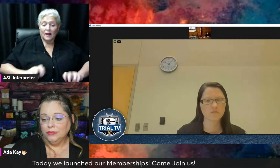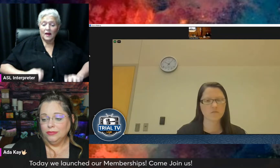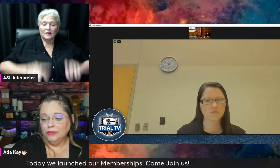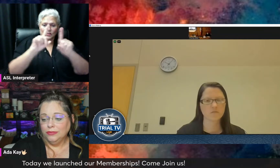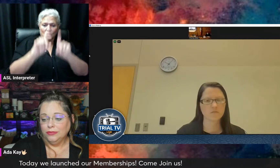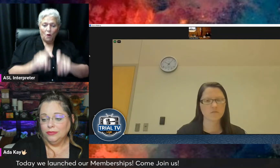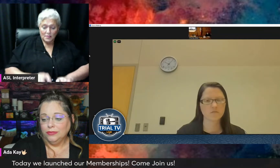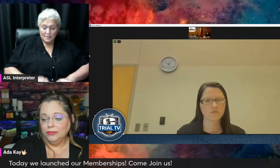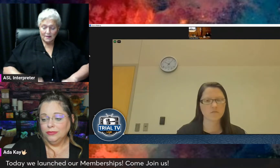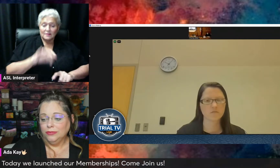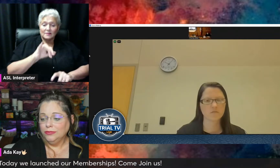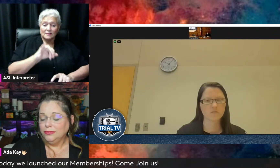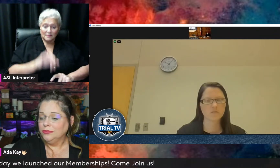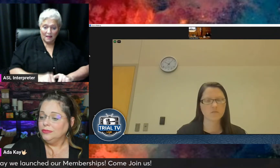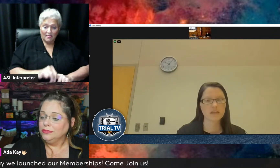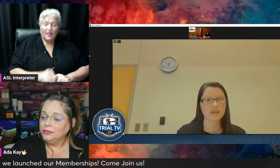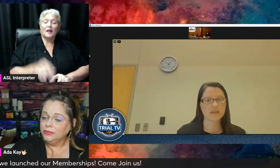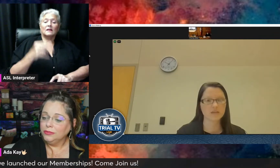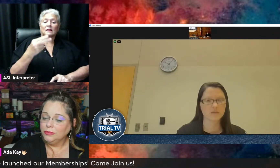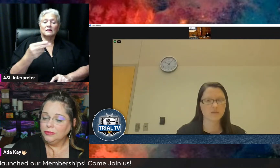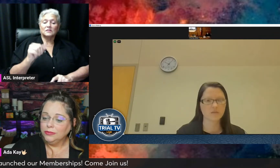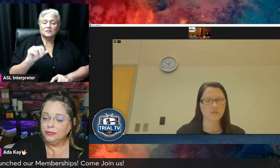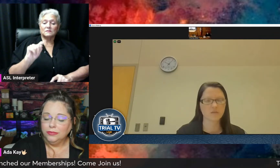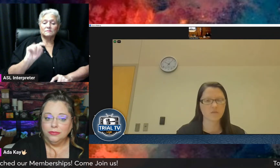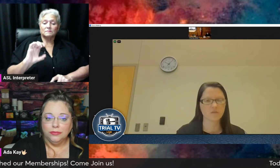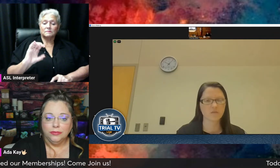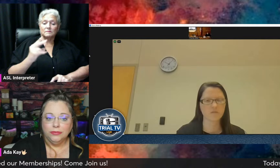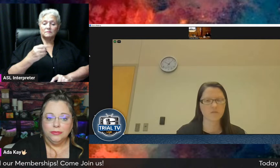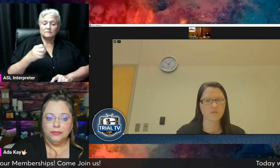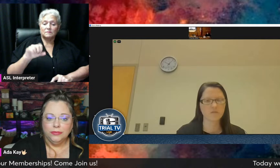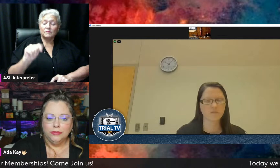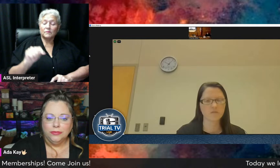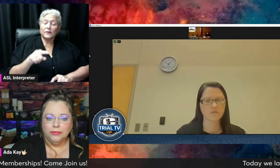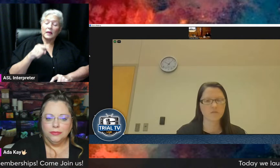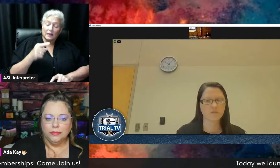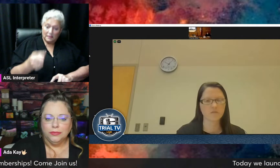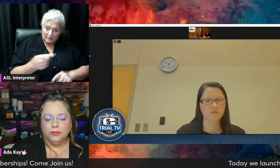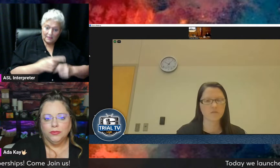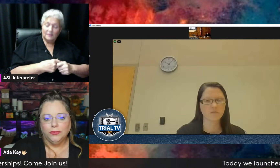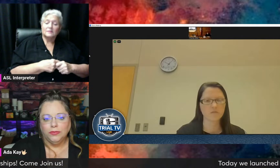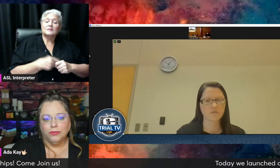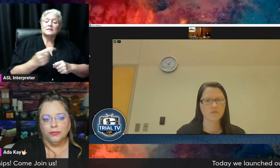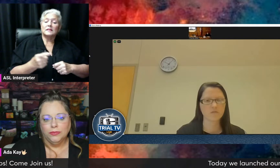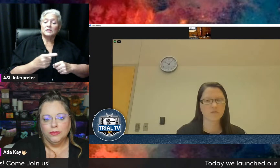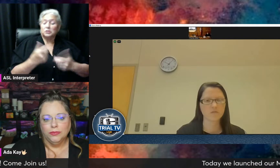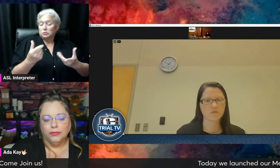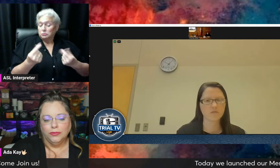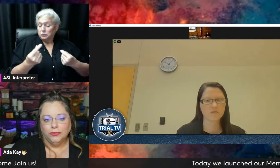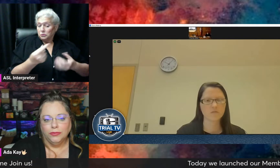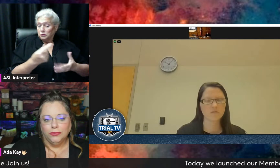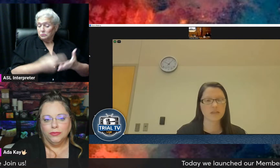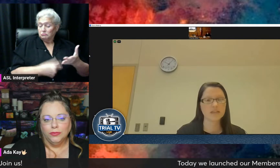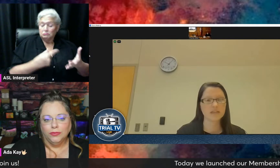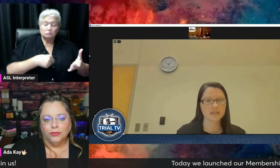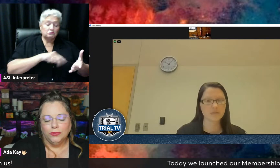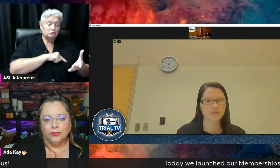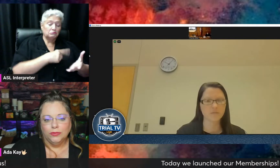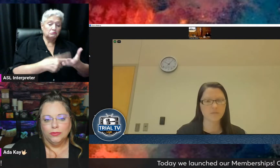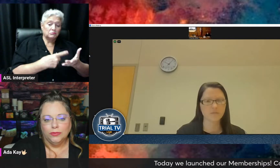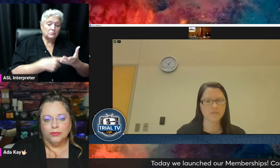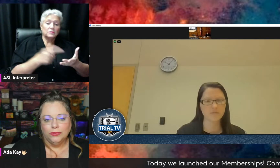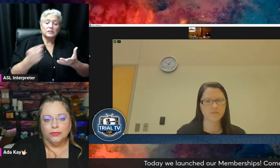methodology you have described? Yes. Did you prepare a report of your findings? Yes,